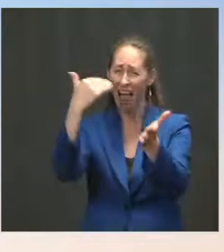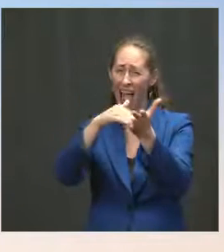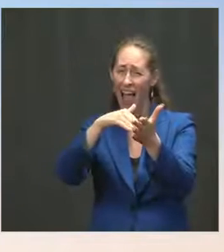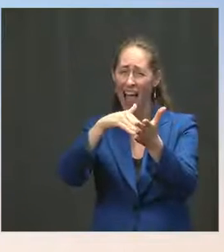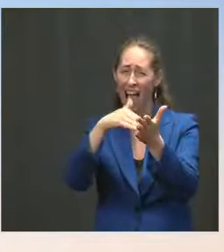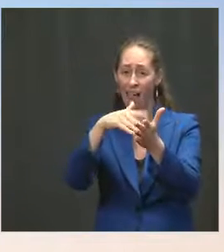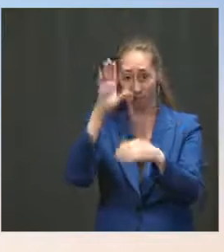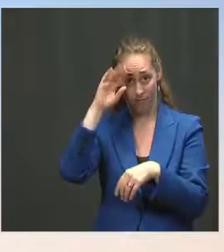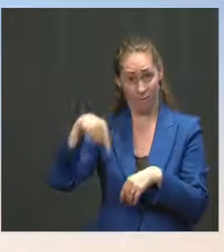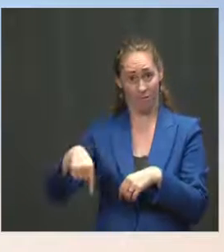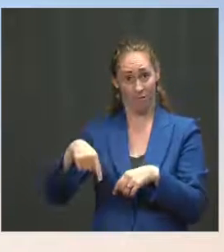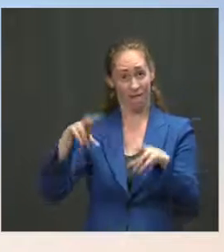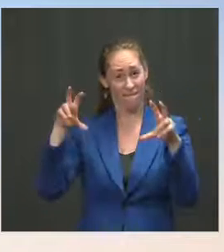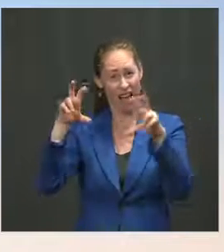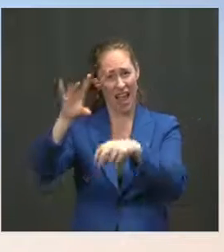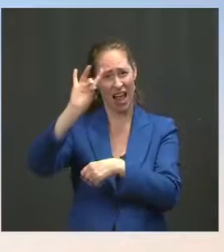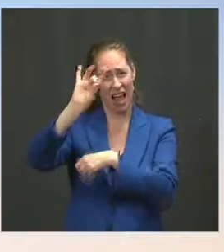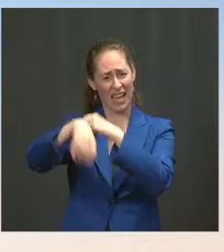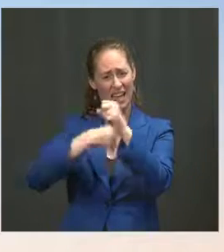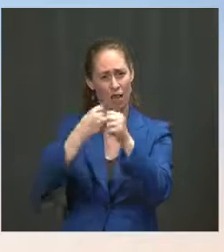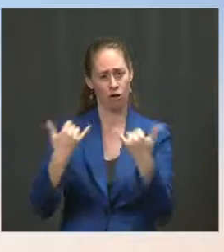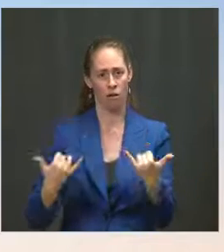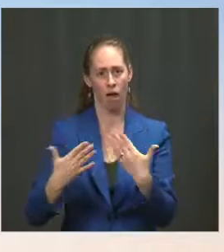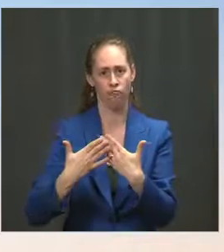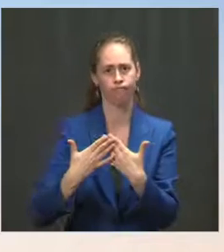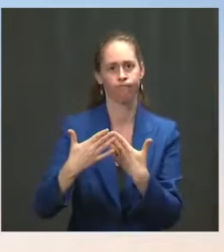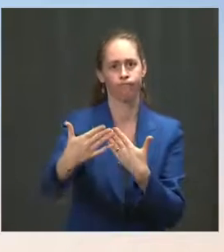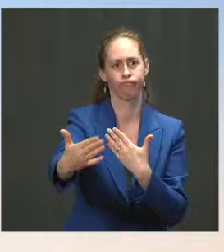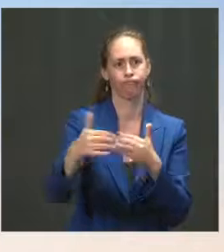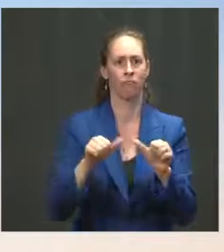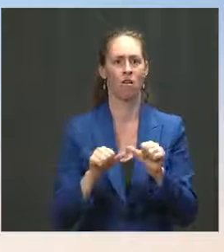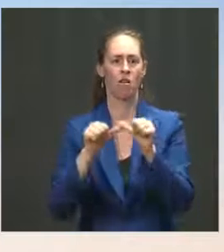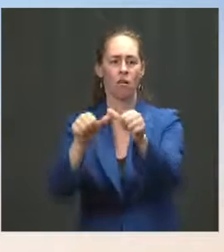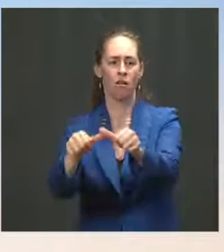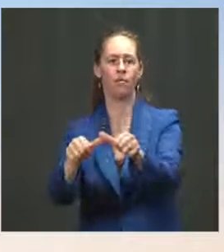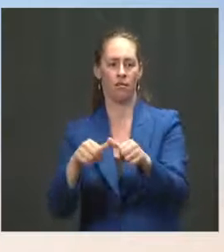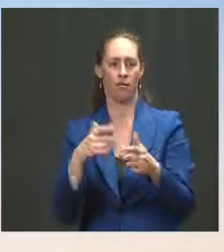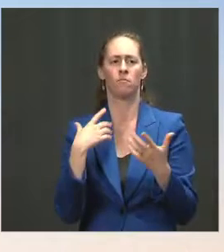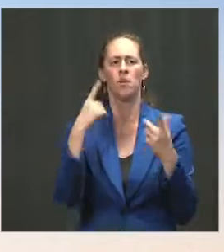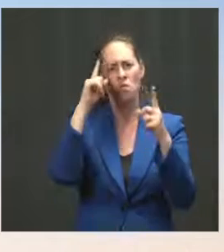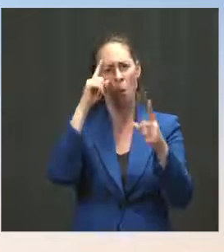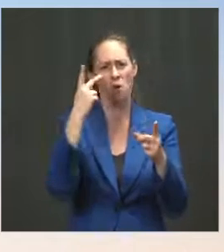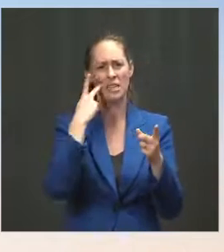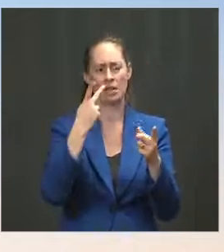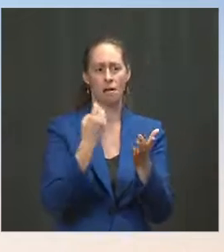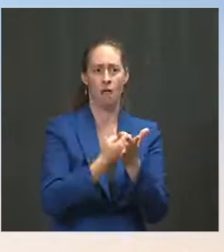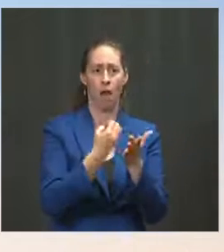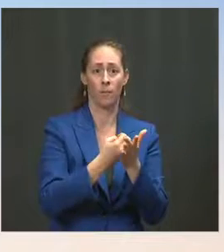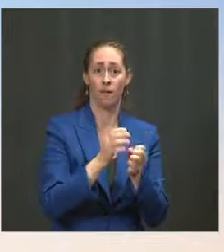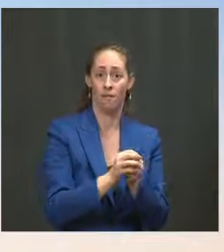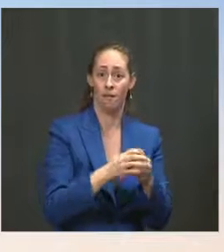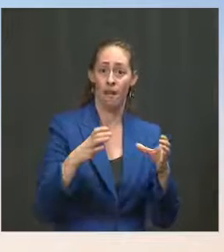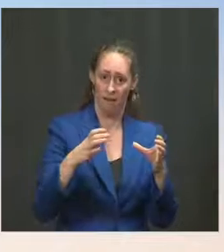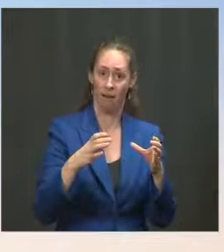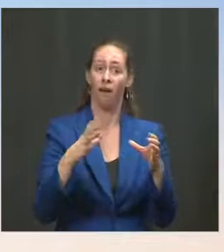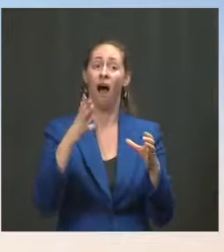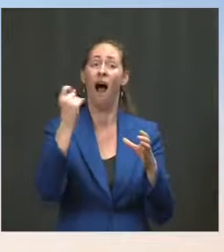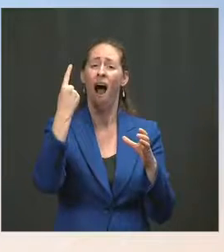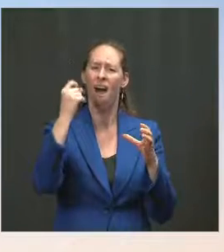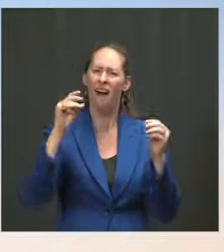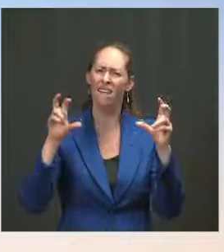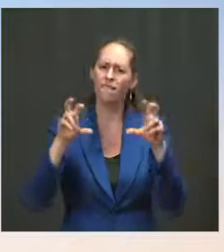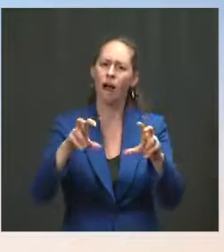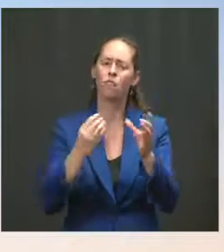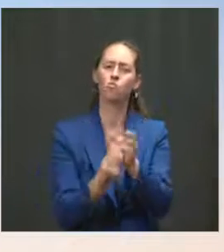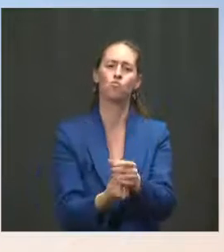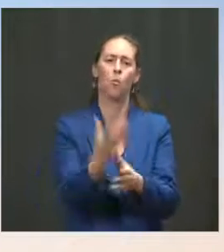money into the economy over the next few months, but these are critical investments, and that's also why a number of inflation hawks, I should note, are fully supportive of